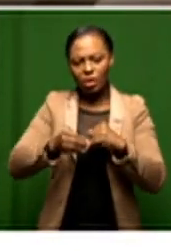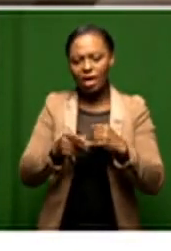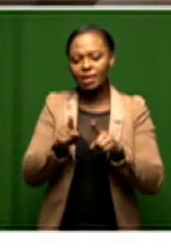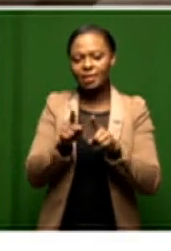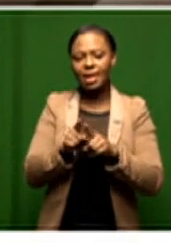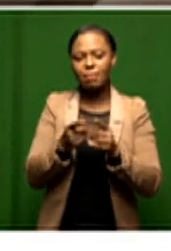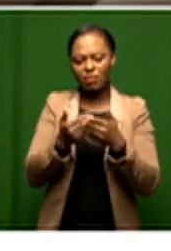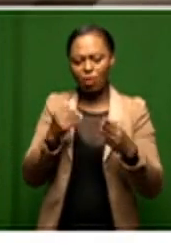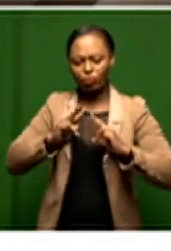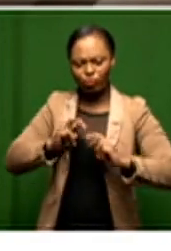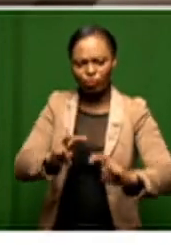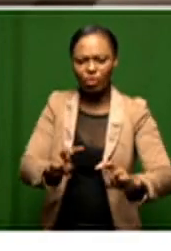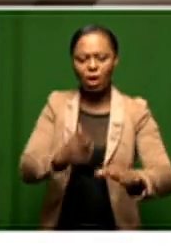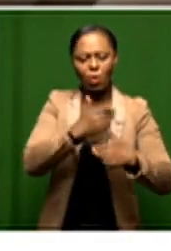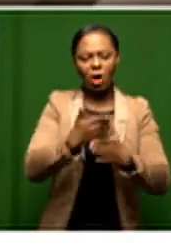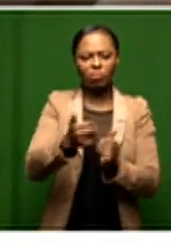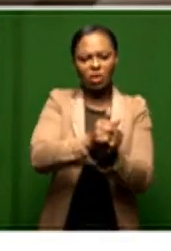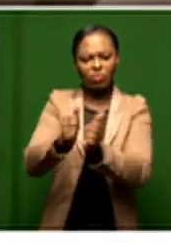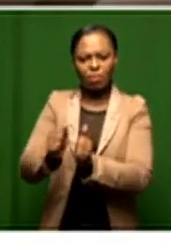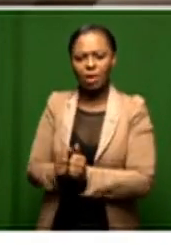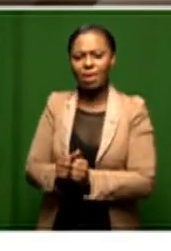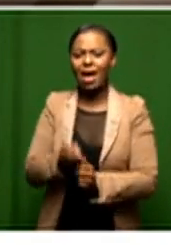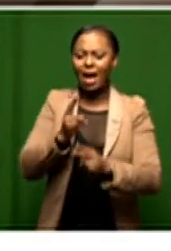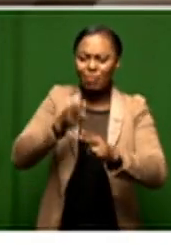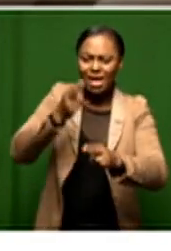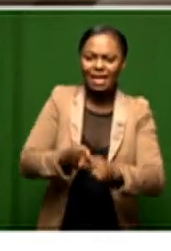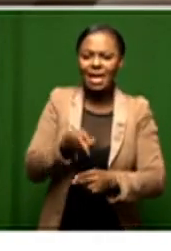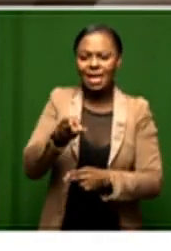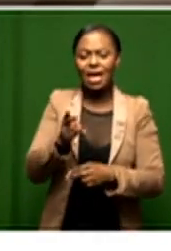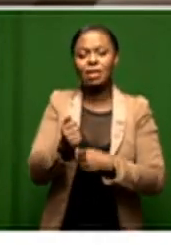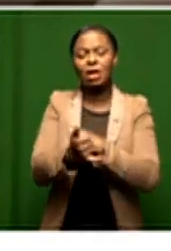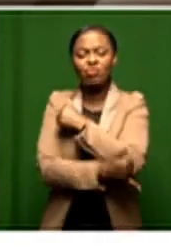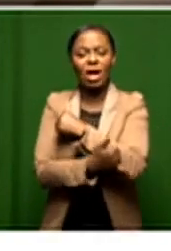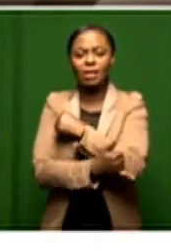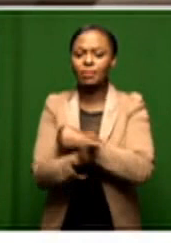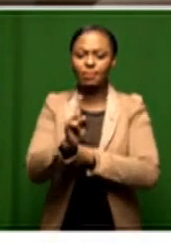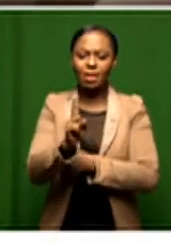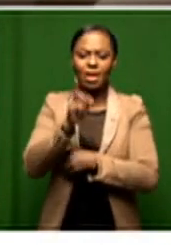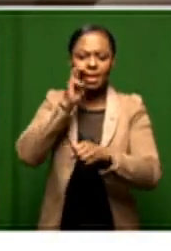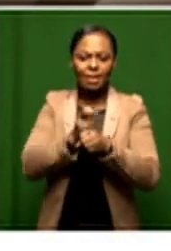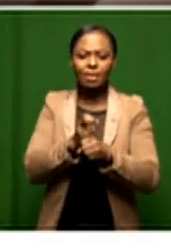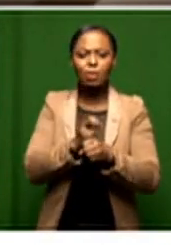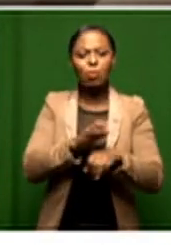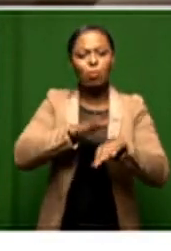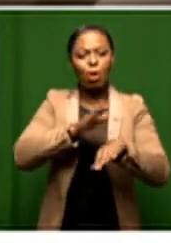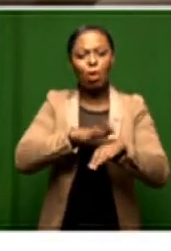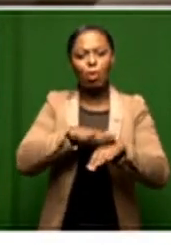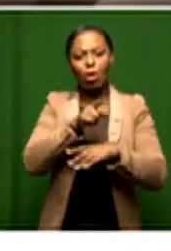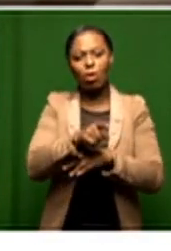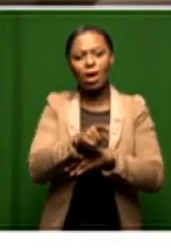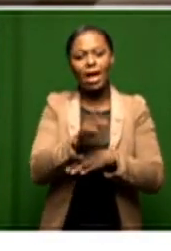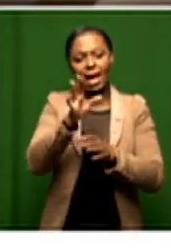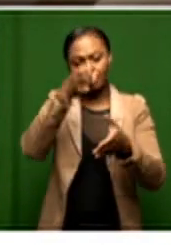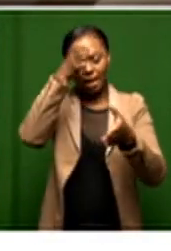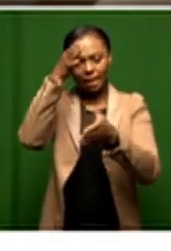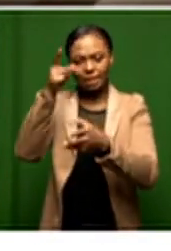done can not be repeated in our country and can be used for this more expedited approval. I understand that